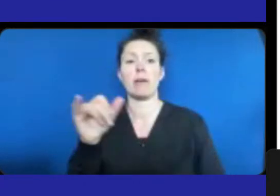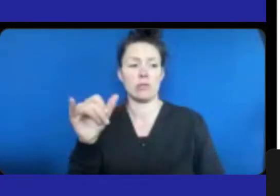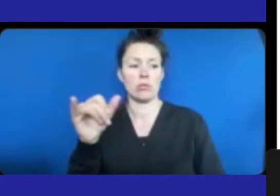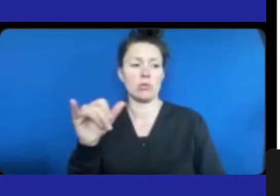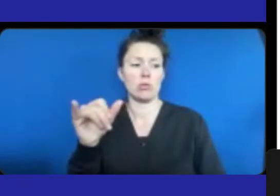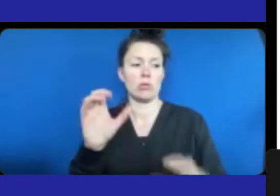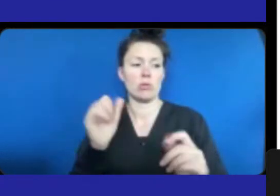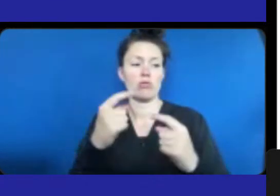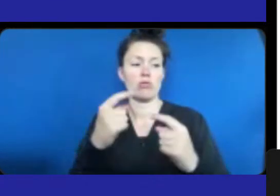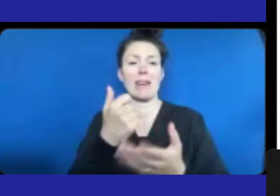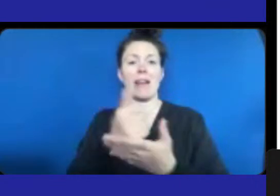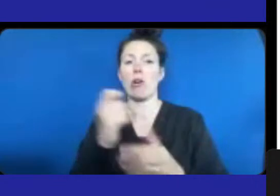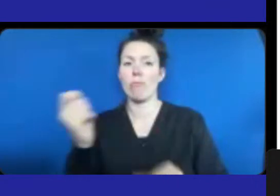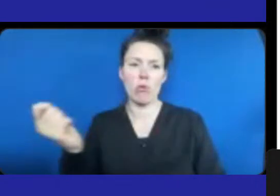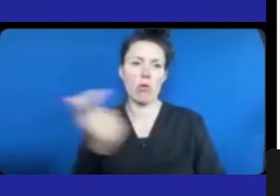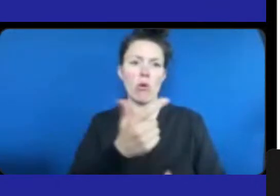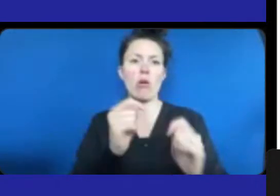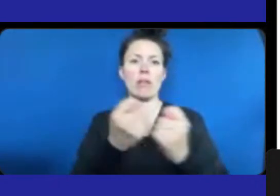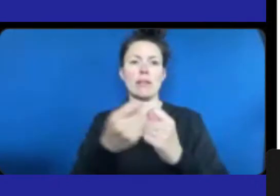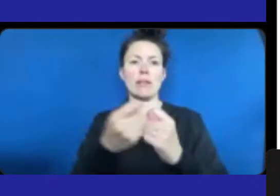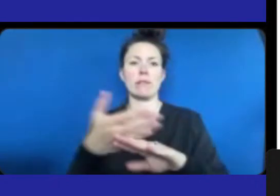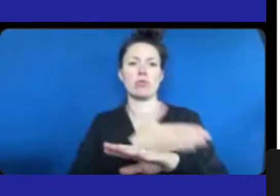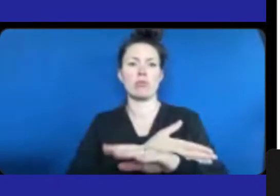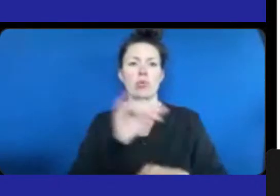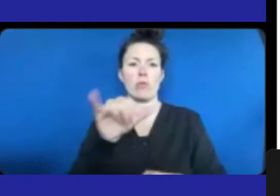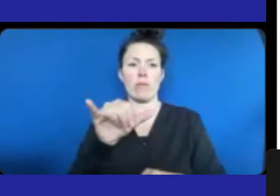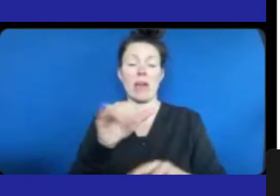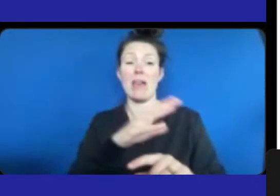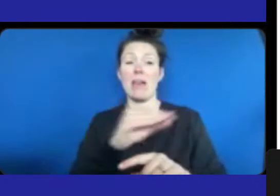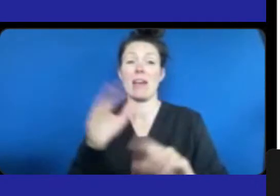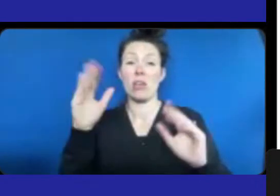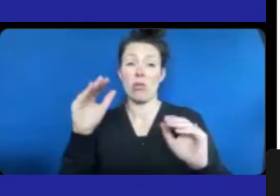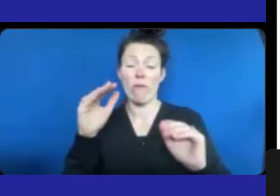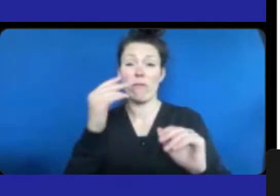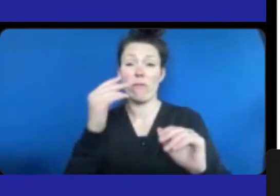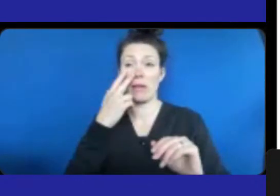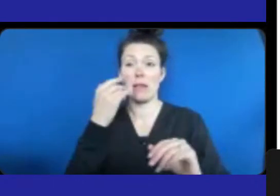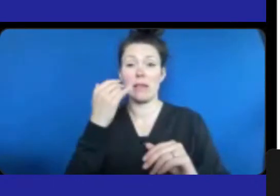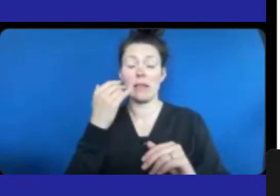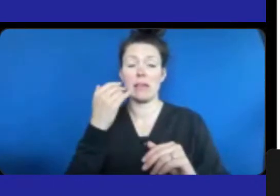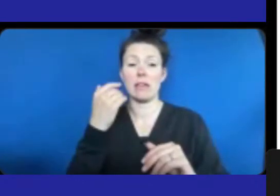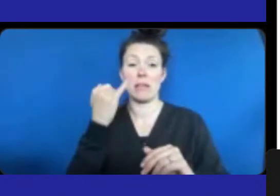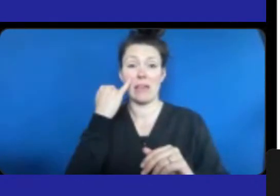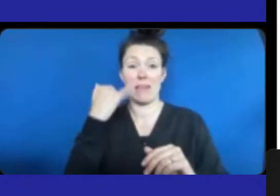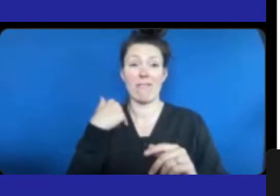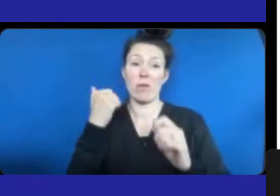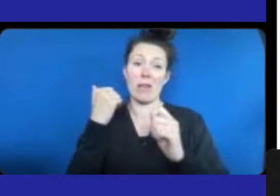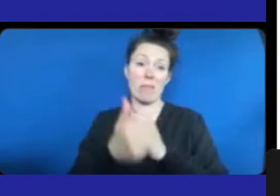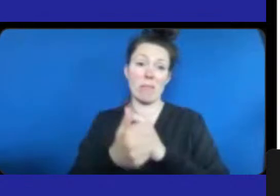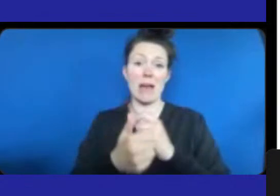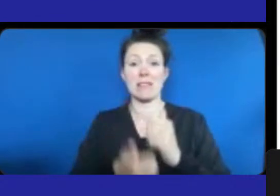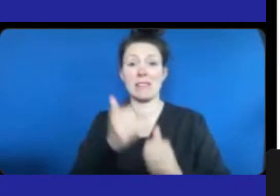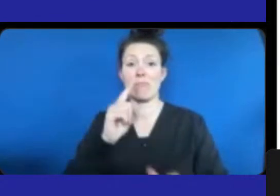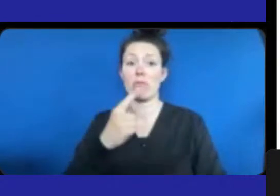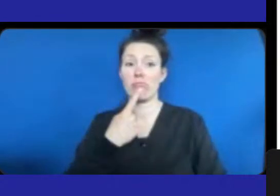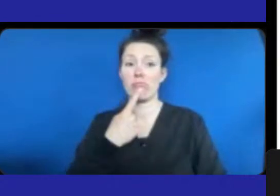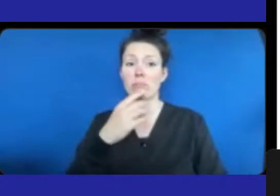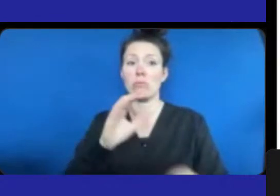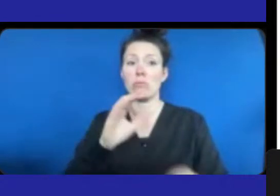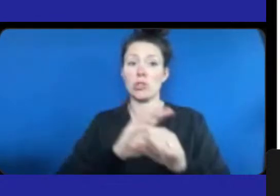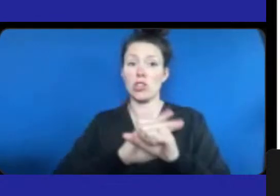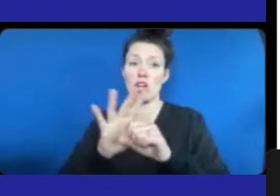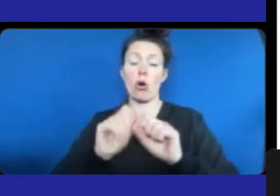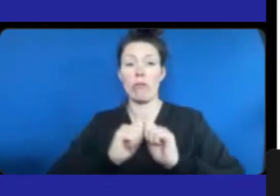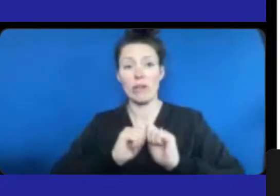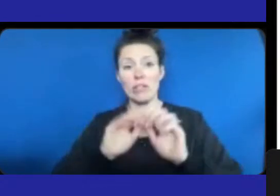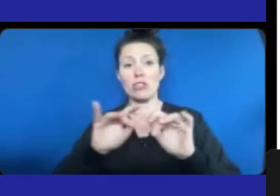help all of our teams improve those. And hopefully if we are past those most acute COVID surges, we can get